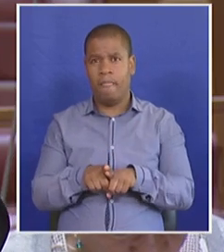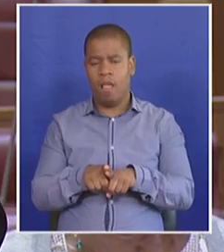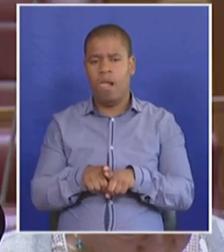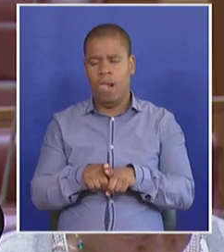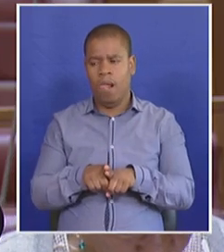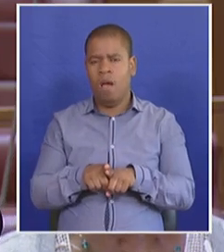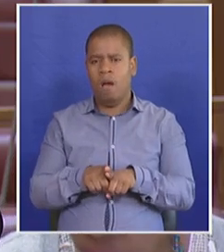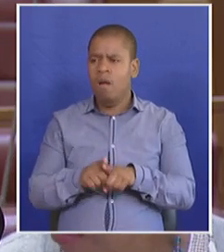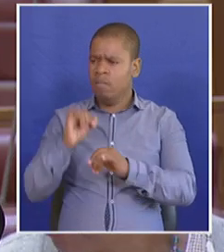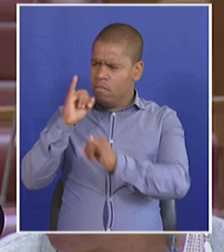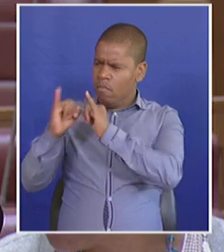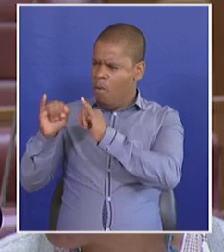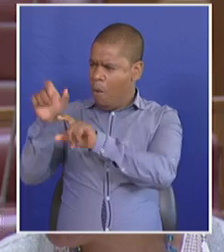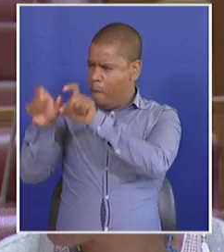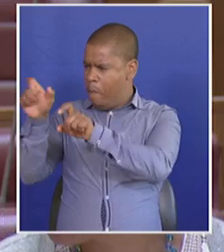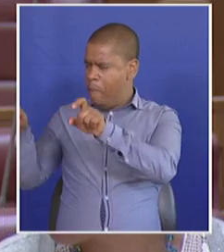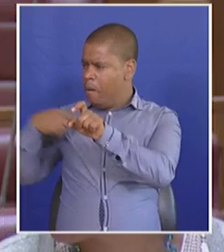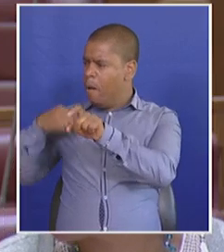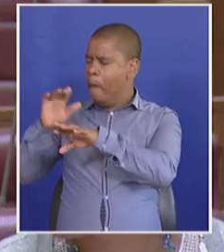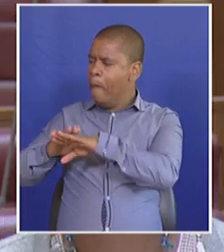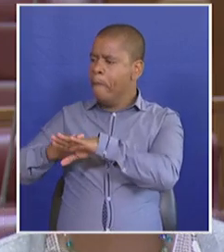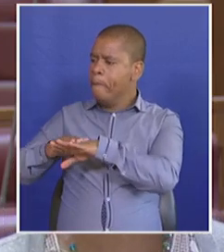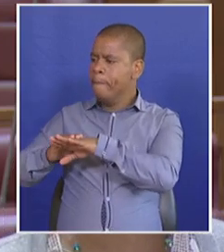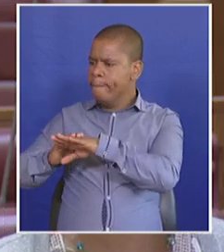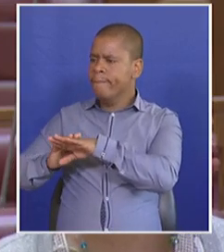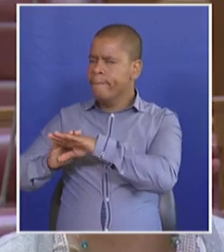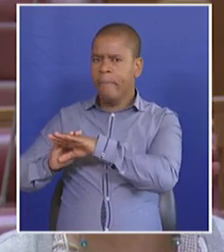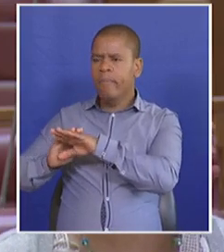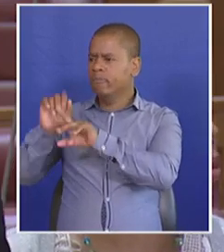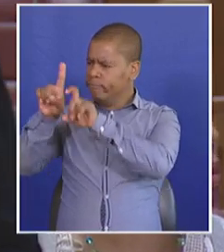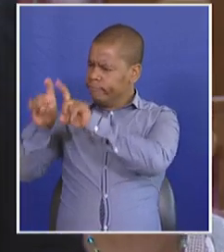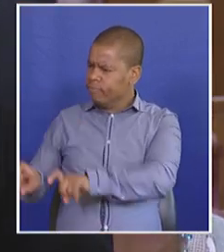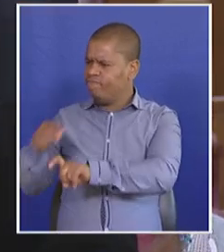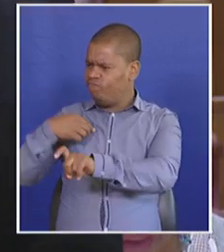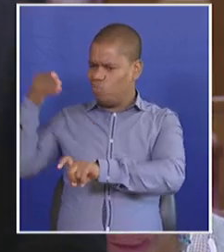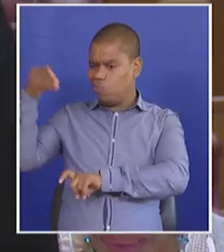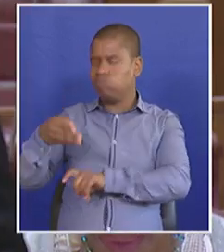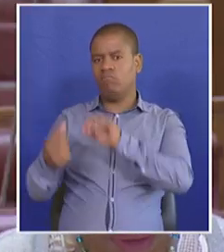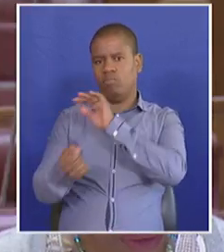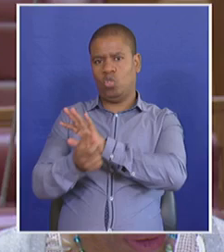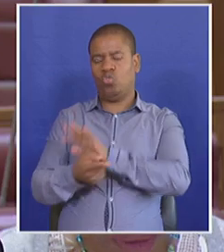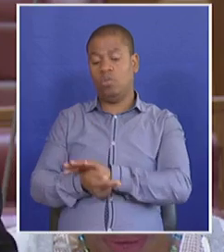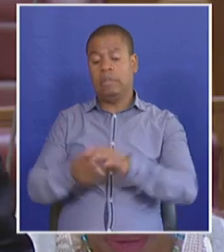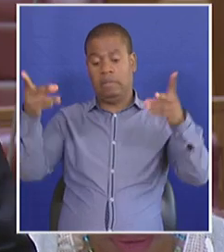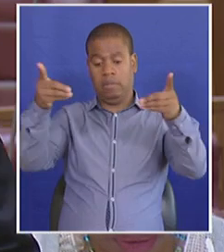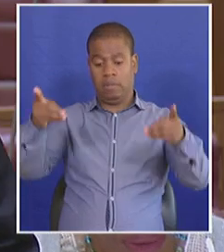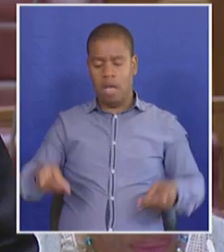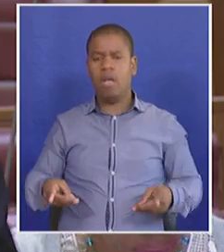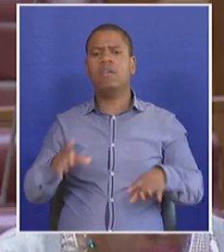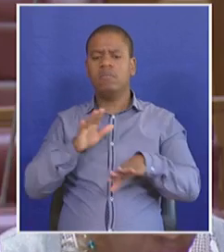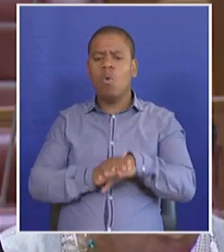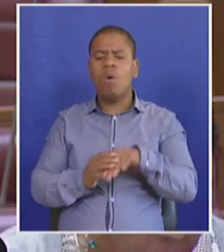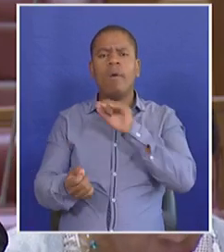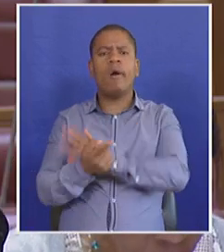interview and question people about what the actual issues and the designs were insofar as that issue